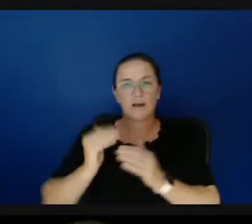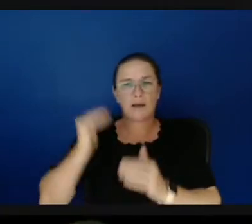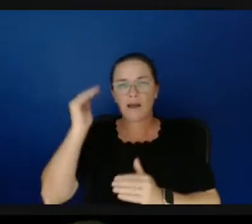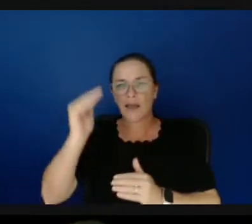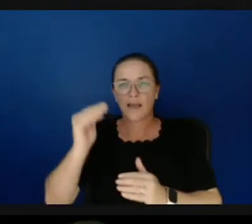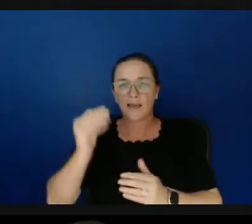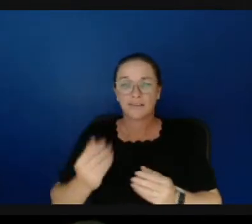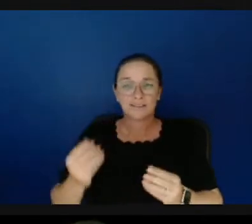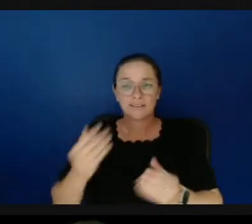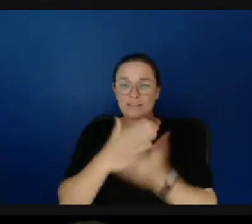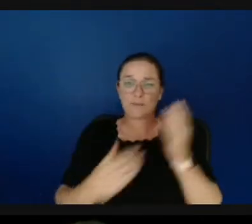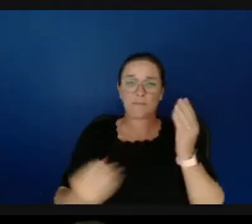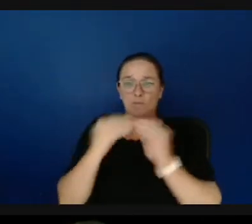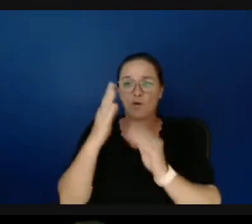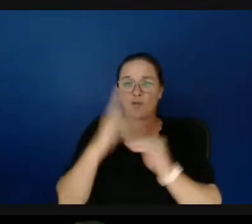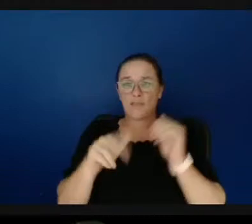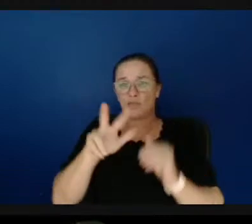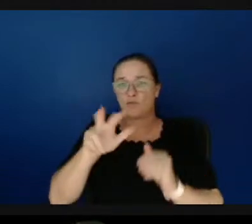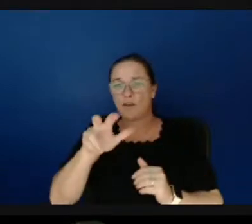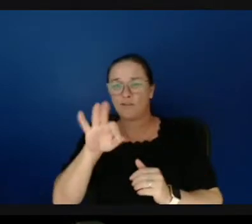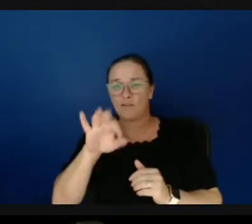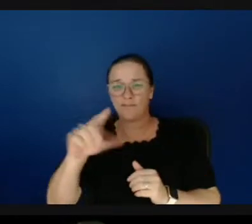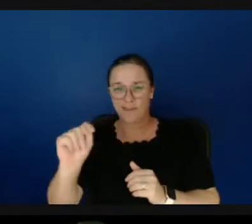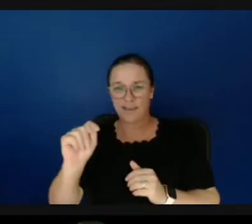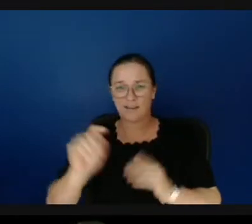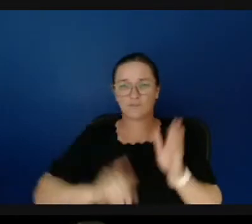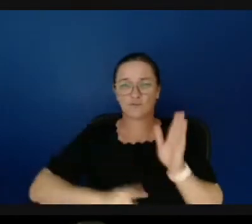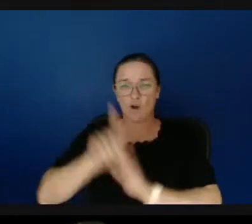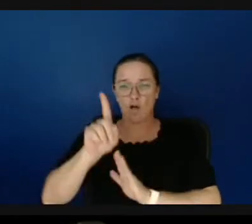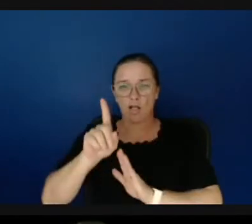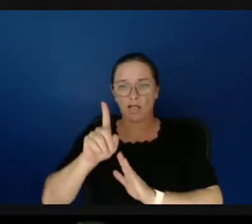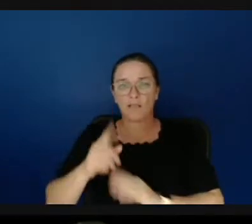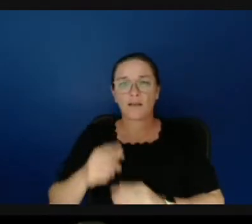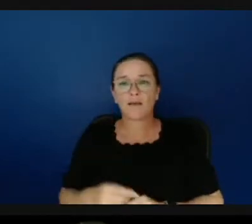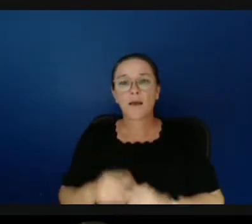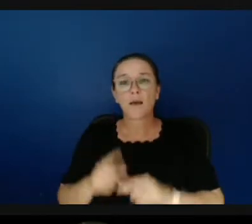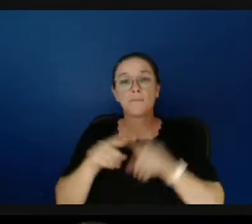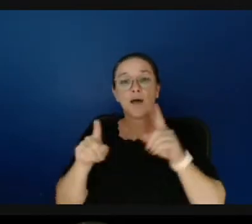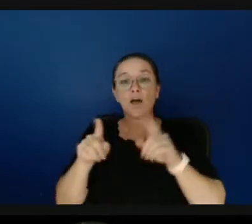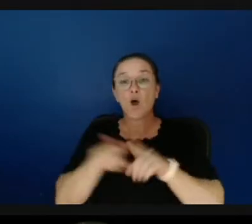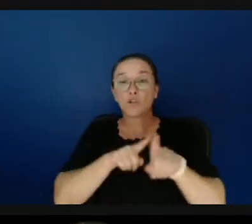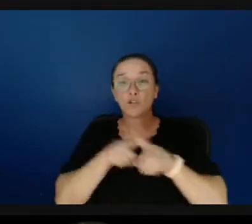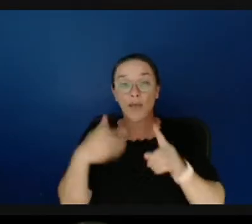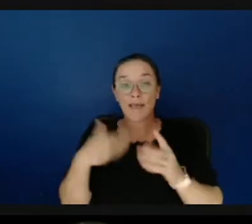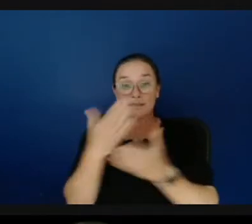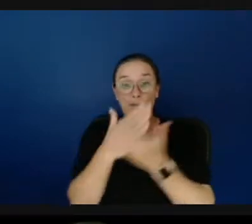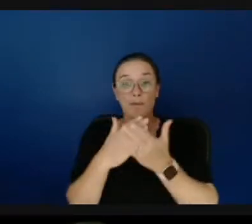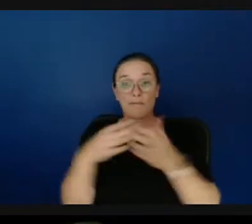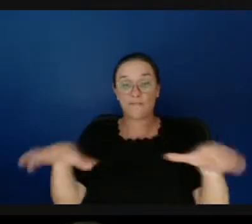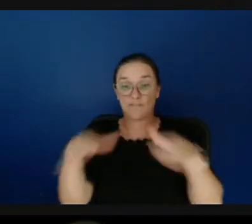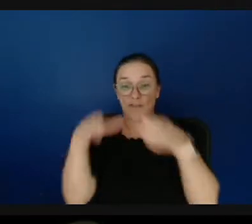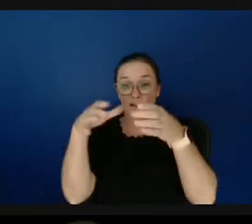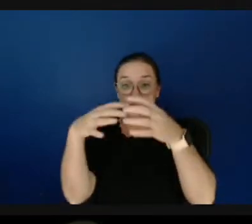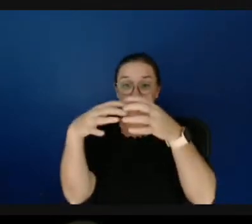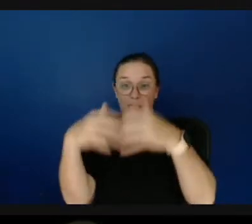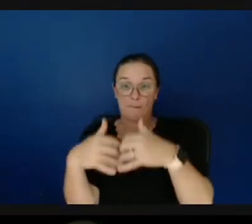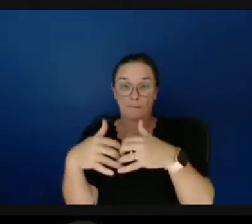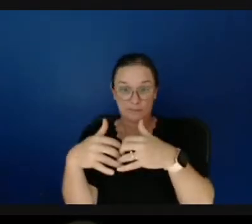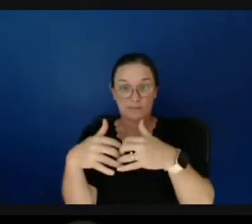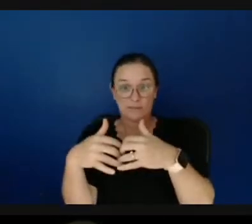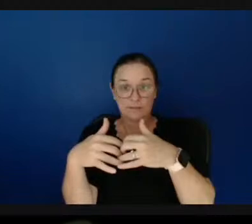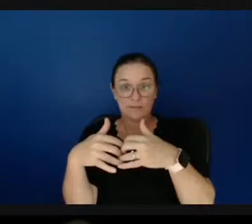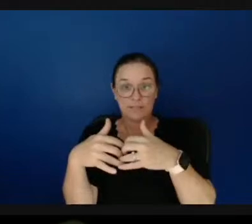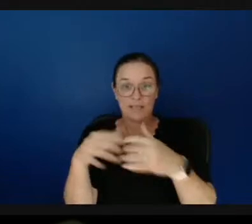feet high in the last 24 hours. But there have also been some collapses of the vents, especially this south vent,